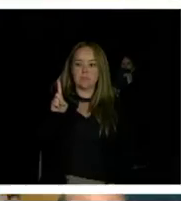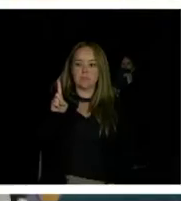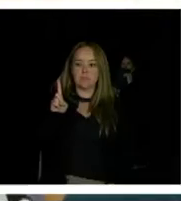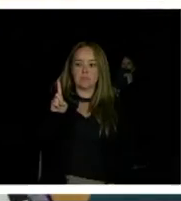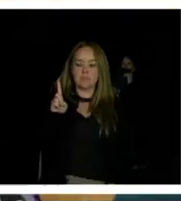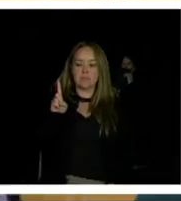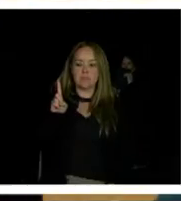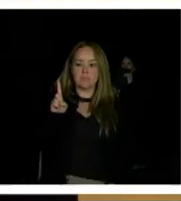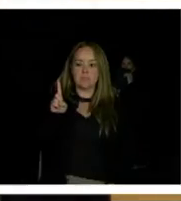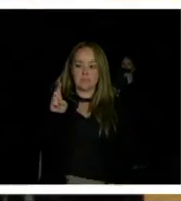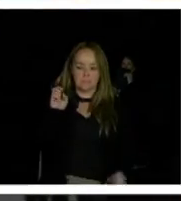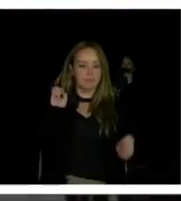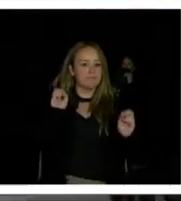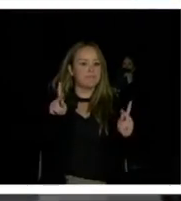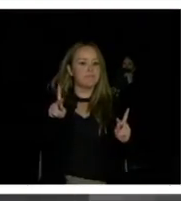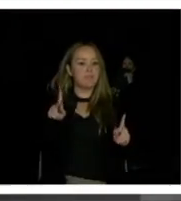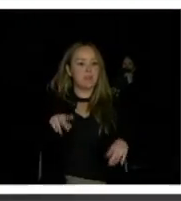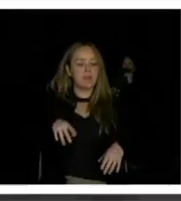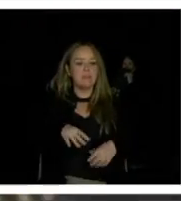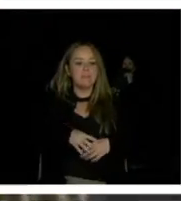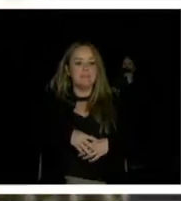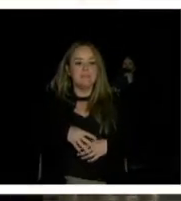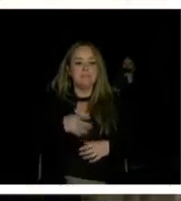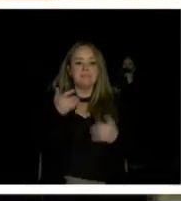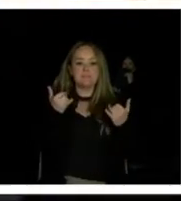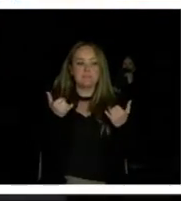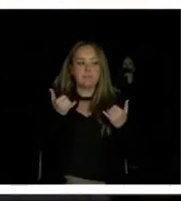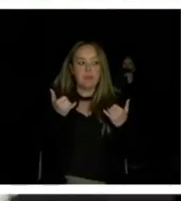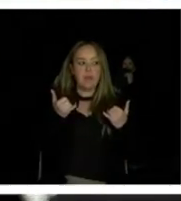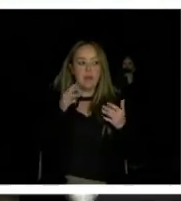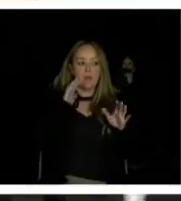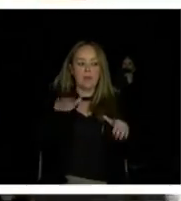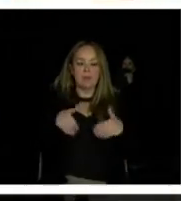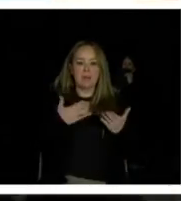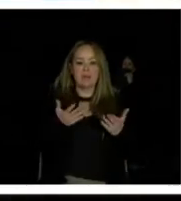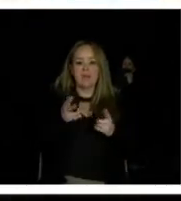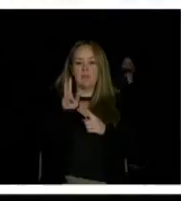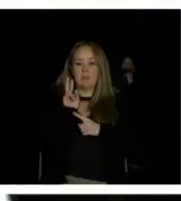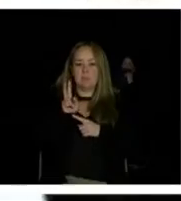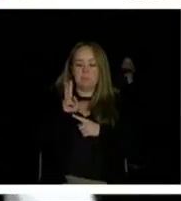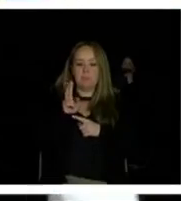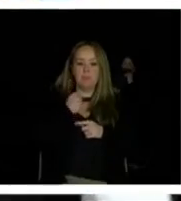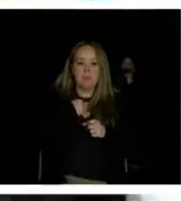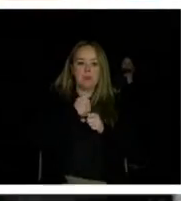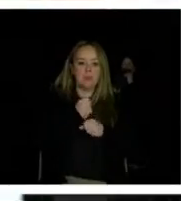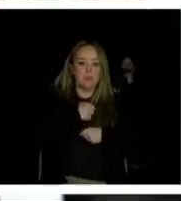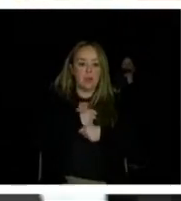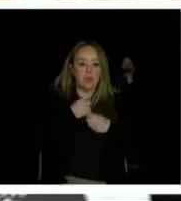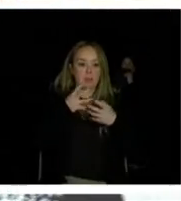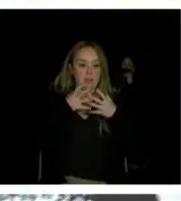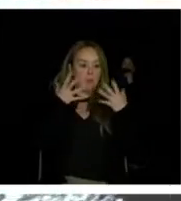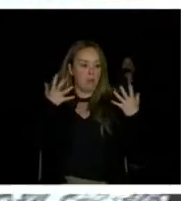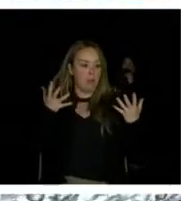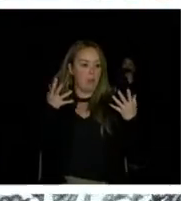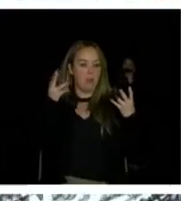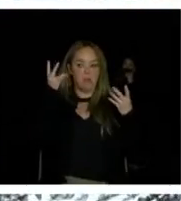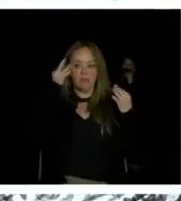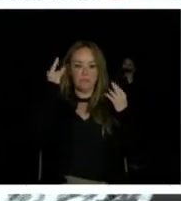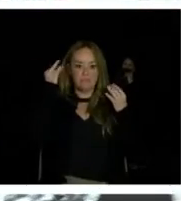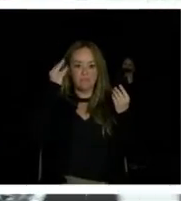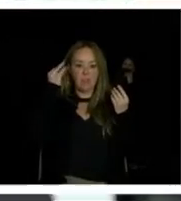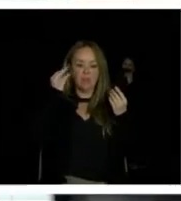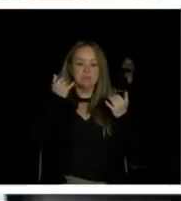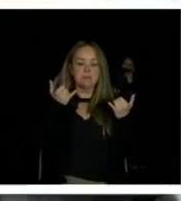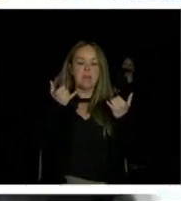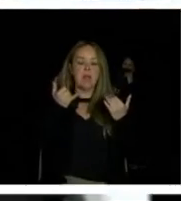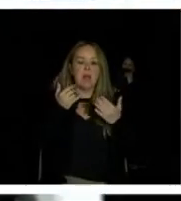5, 4, 3, 2, and 1. All right, so I'm going to give you a couple minutes. So we've generated a lot of thoughts, and some of the things